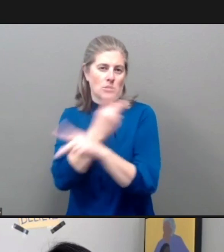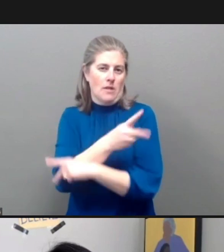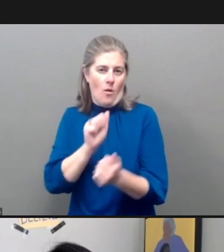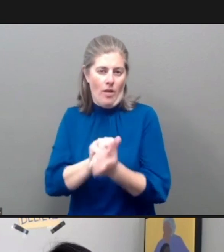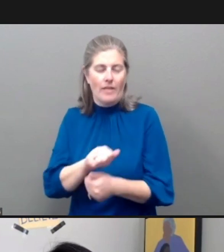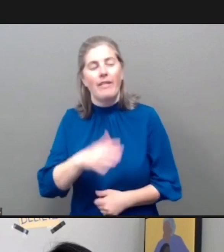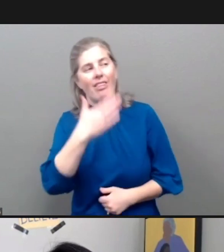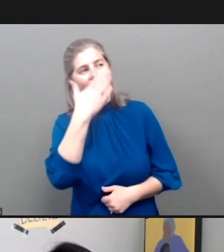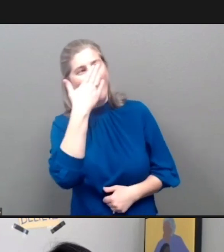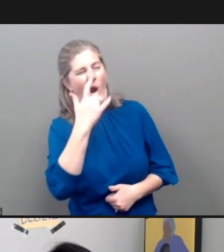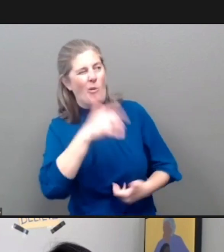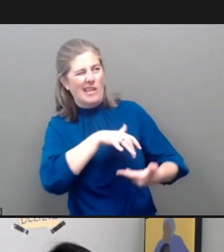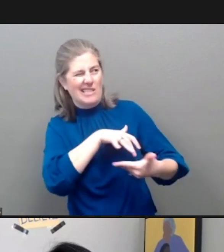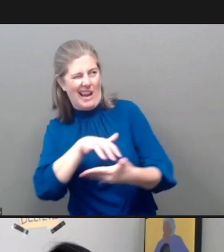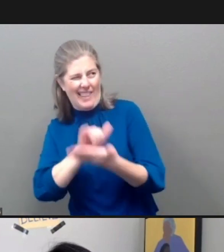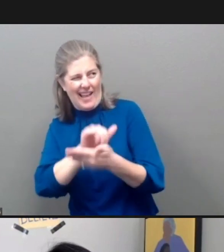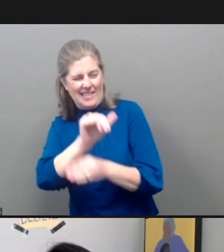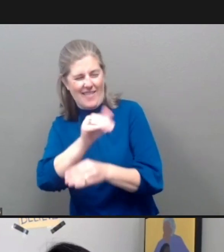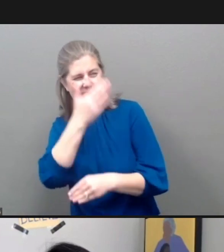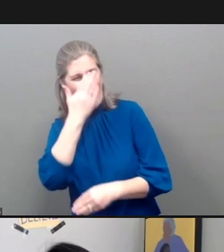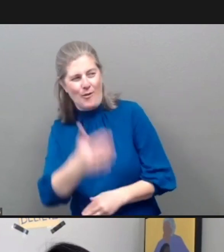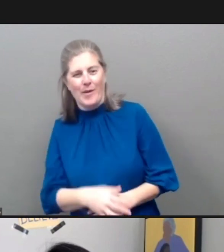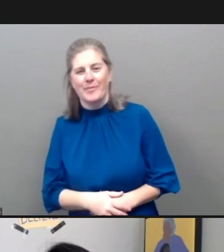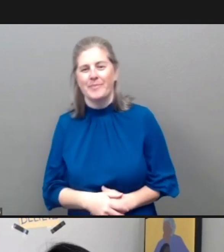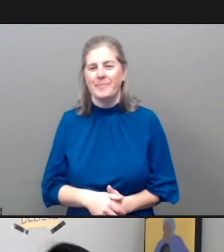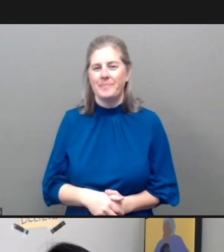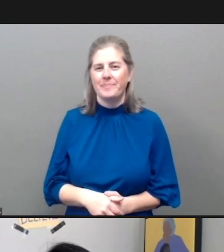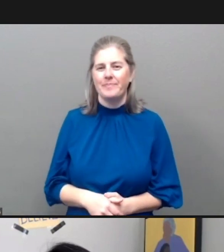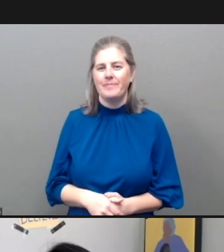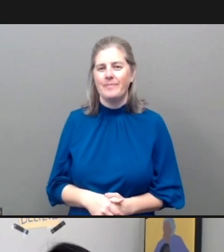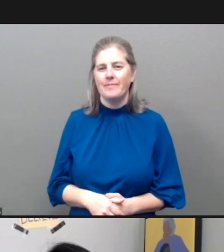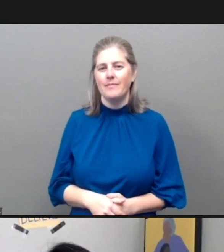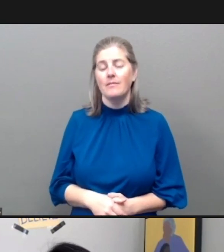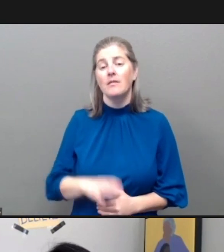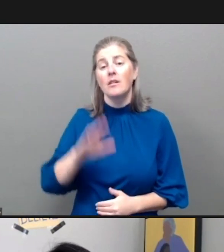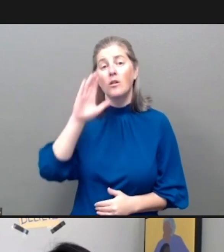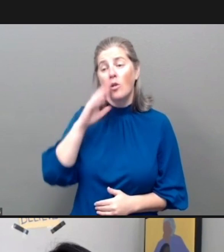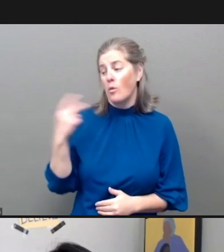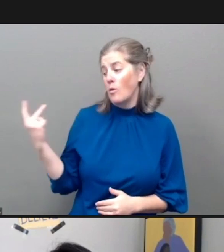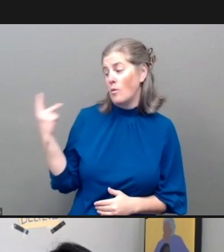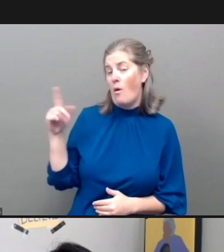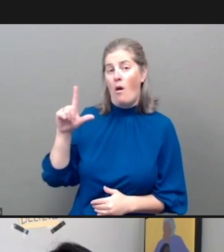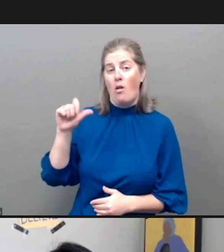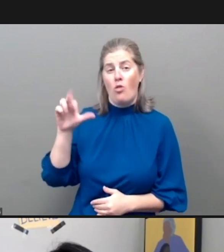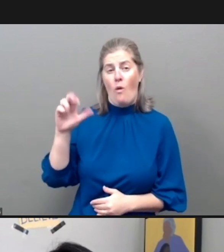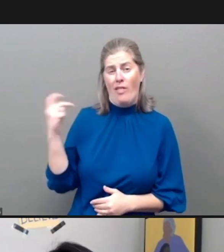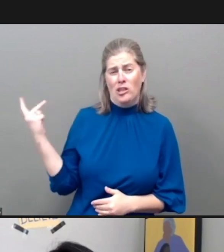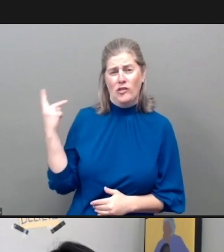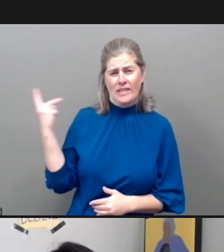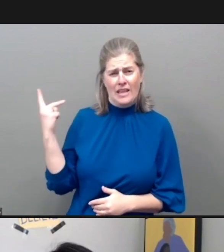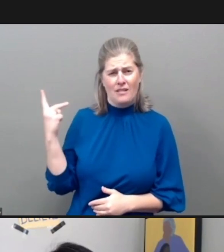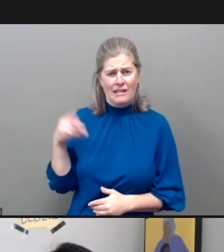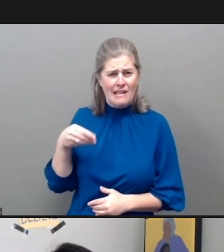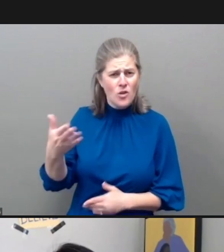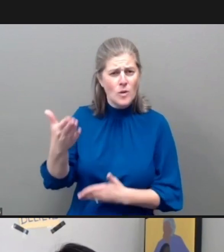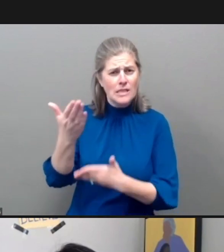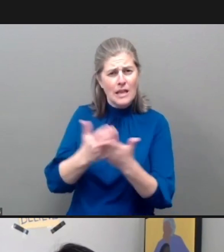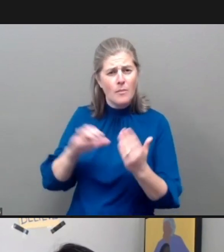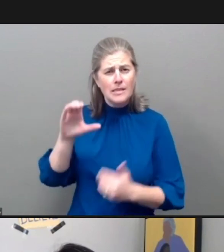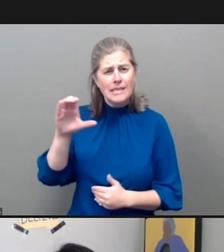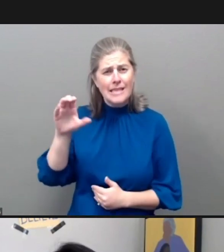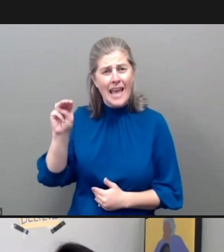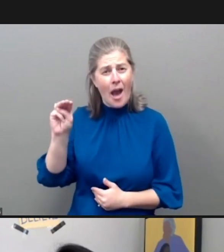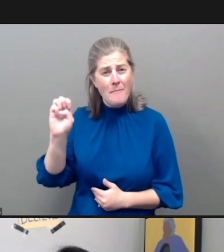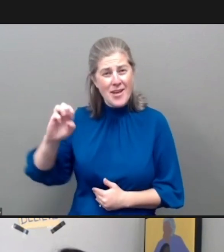Thank you. I'll be studying that this evening. Okay. I think, Laura and I can work on getting you some CME